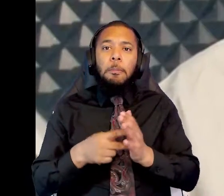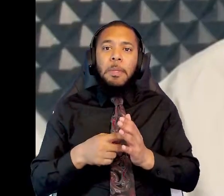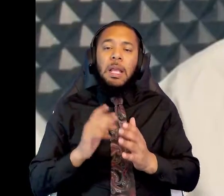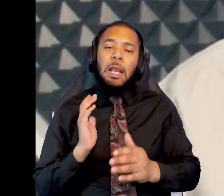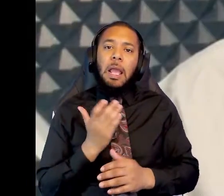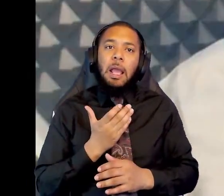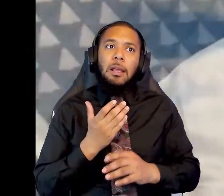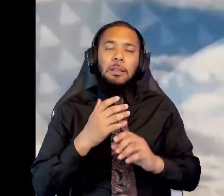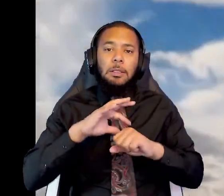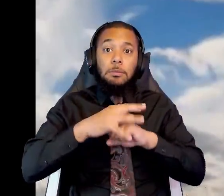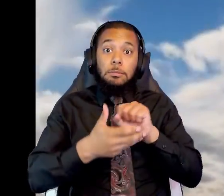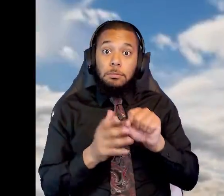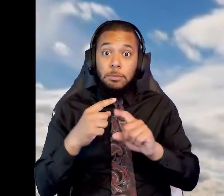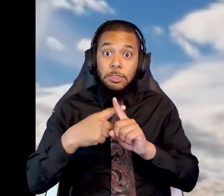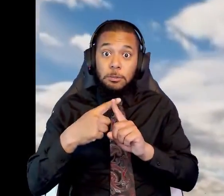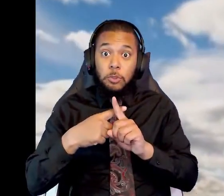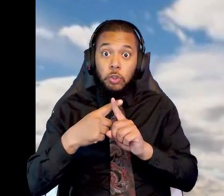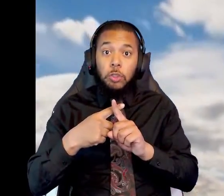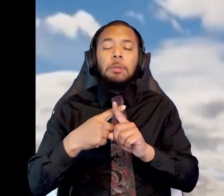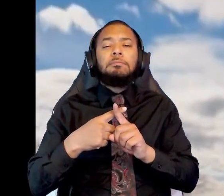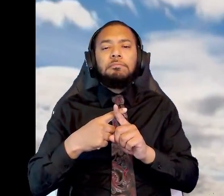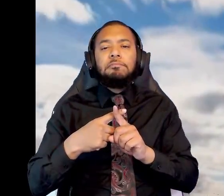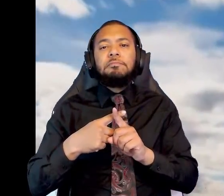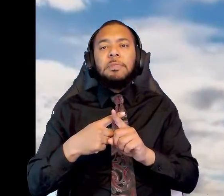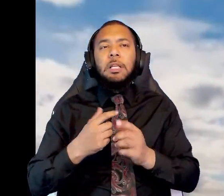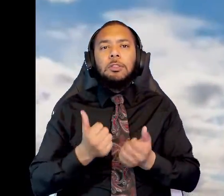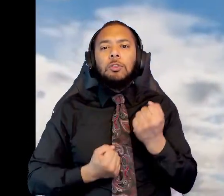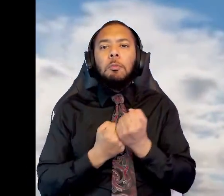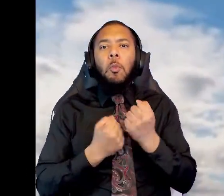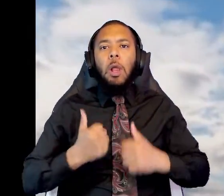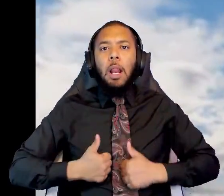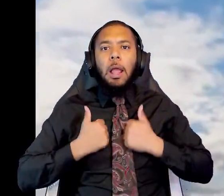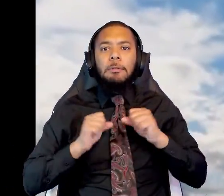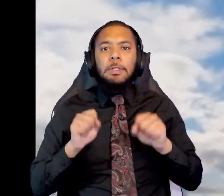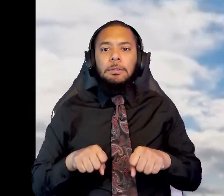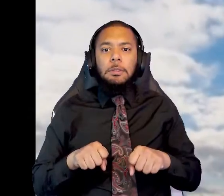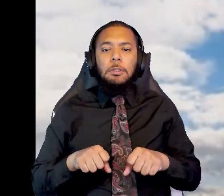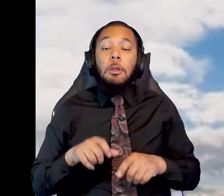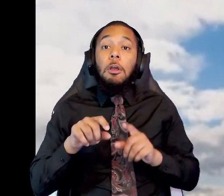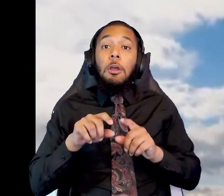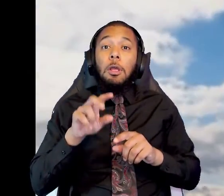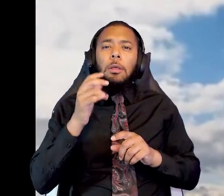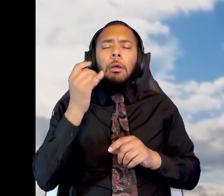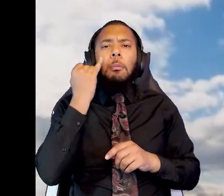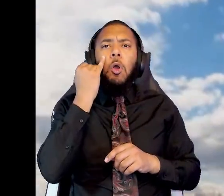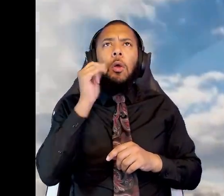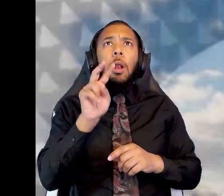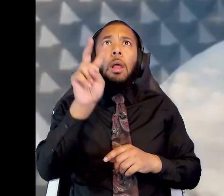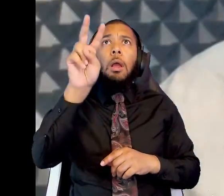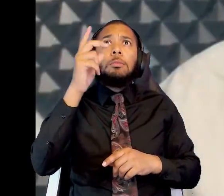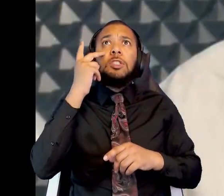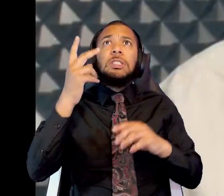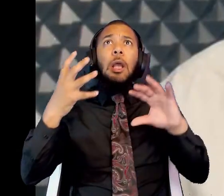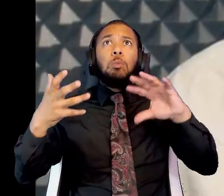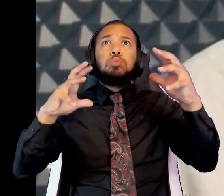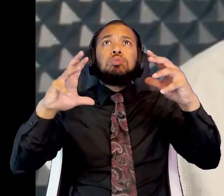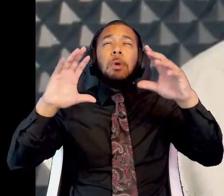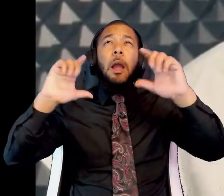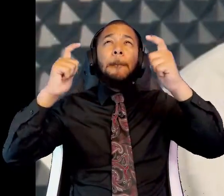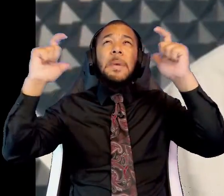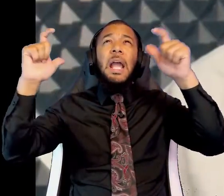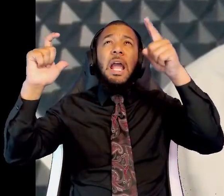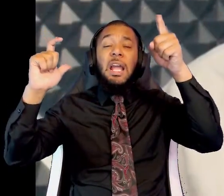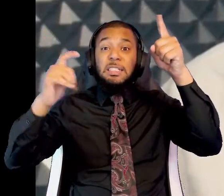hospitable for life. When you look at a cloud, especially if it's a really high cloud, you're probably looking at water vapor that's in frozen form.